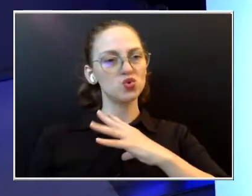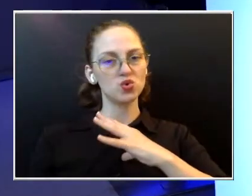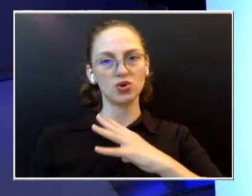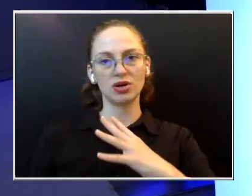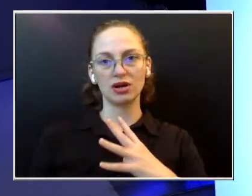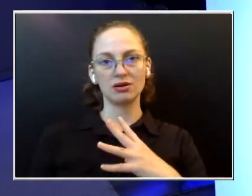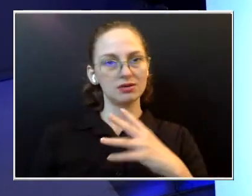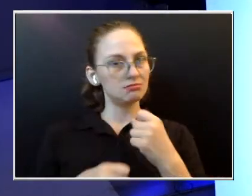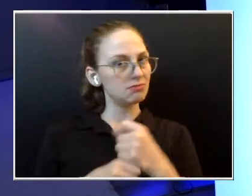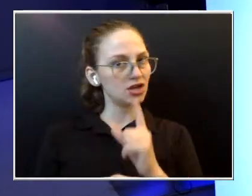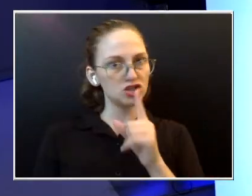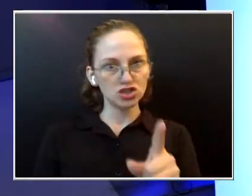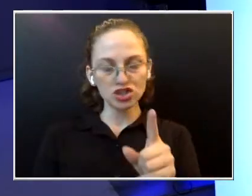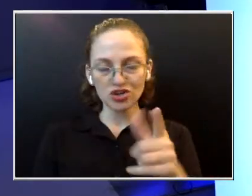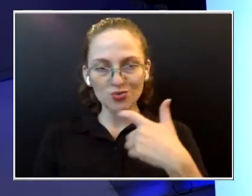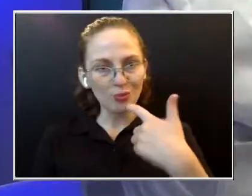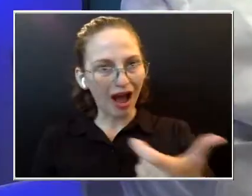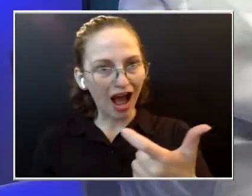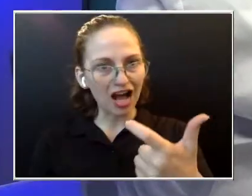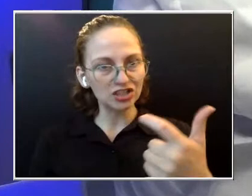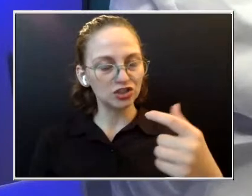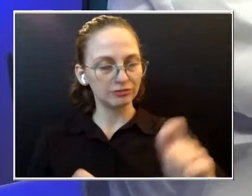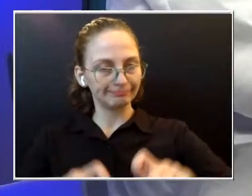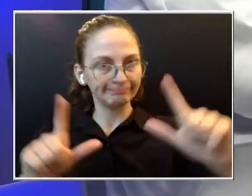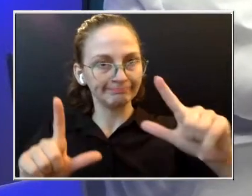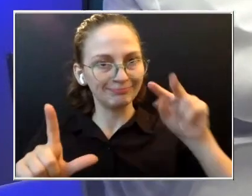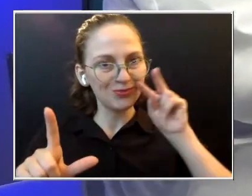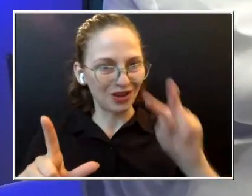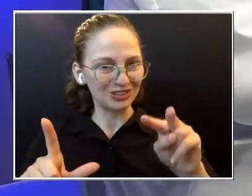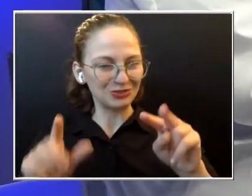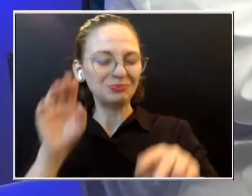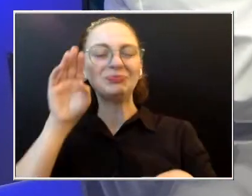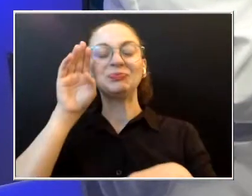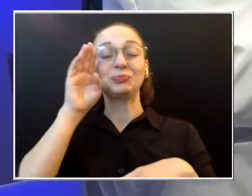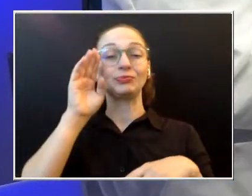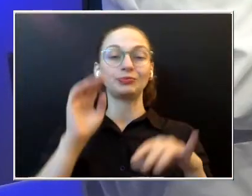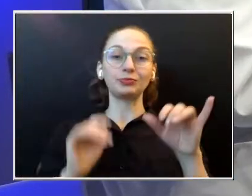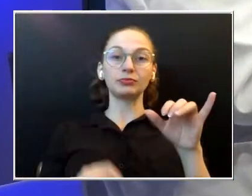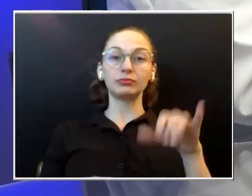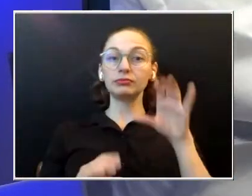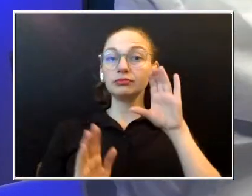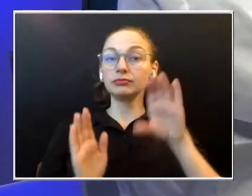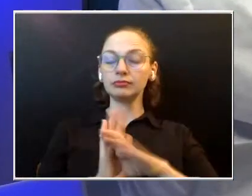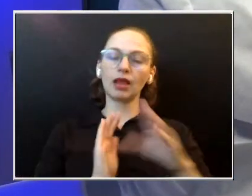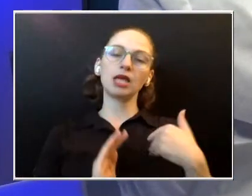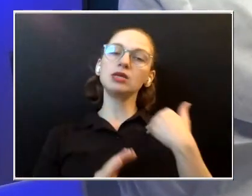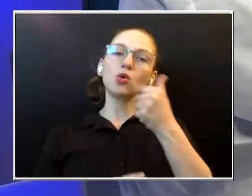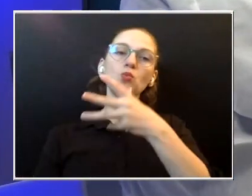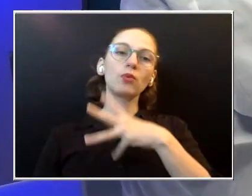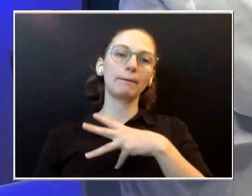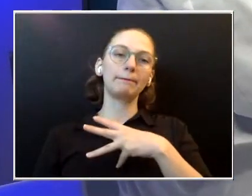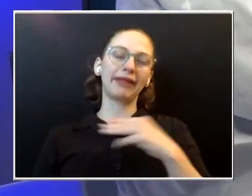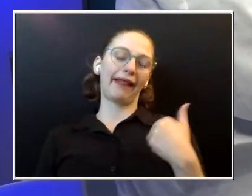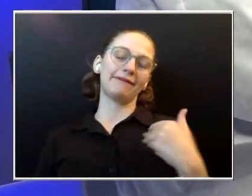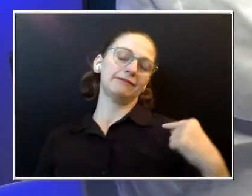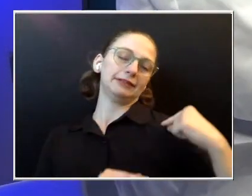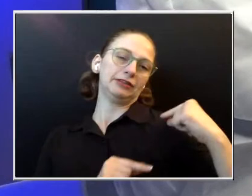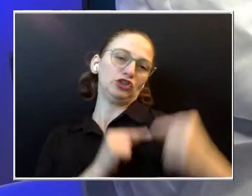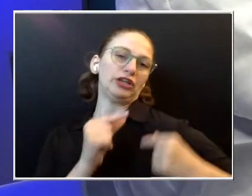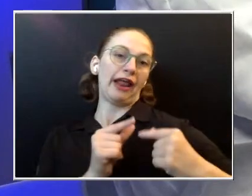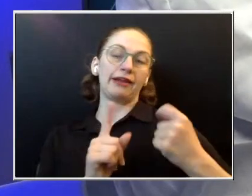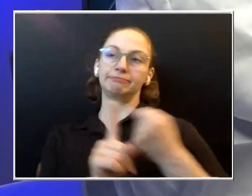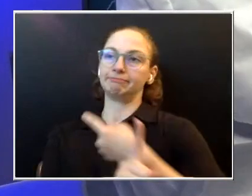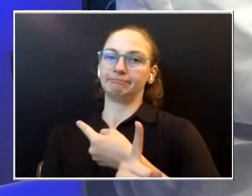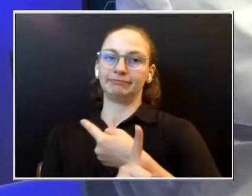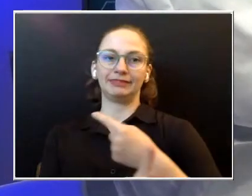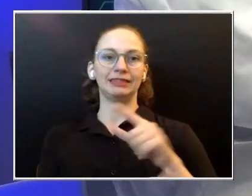this is cool. So this is a young woman who has a genetic mutation that puts her has a condition called Li-Fraumeni syndrome,